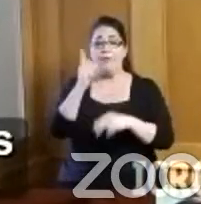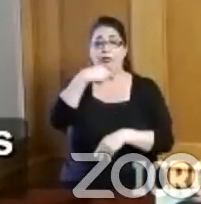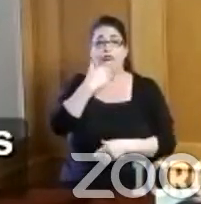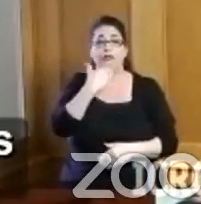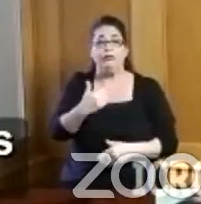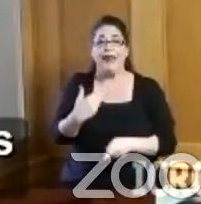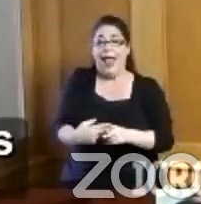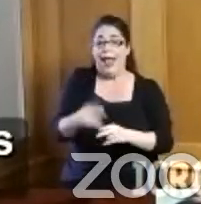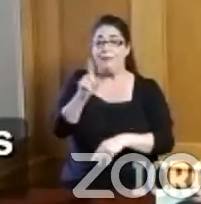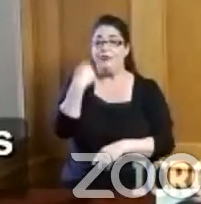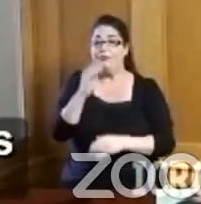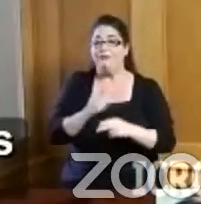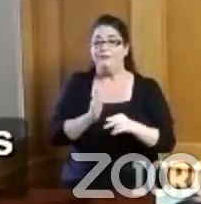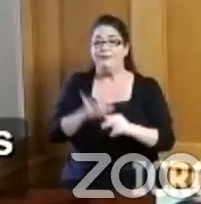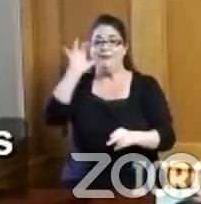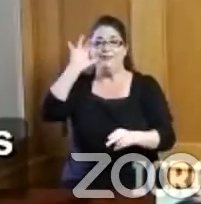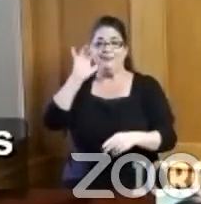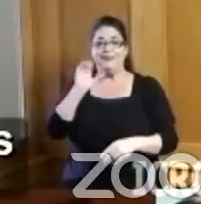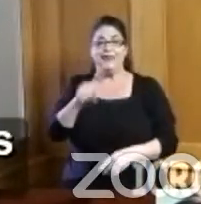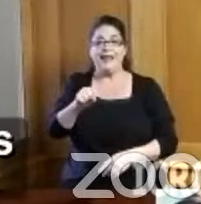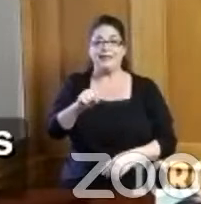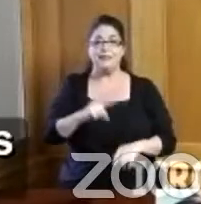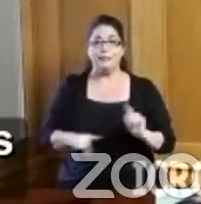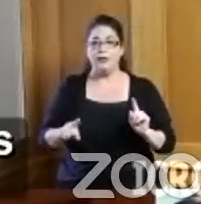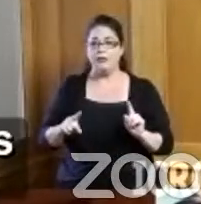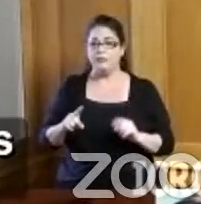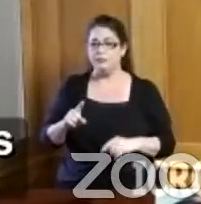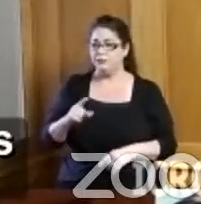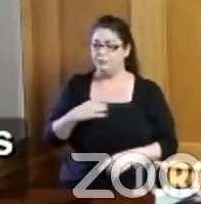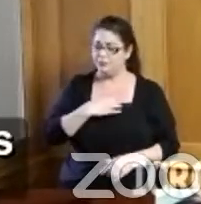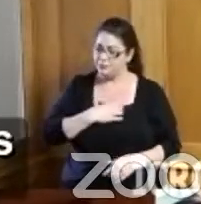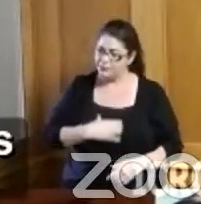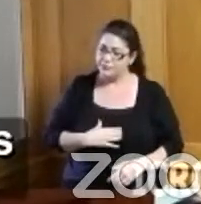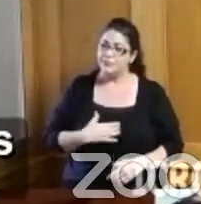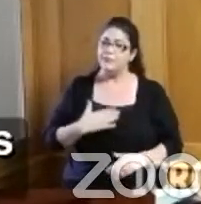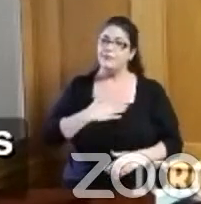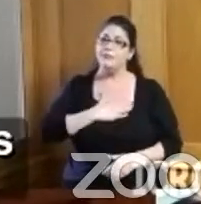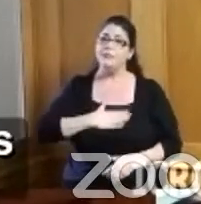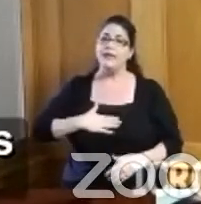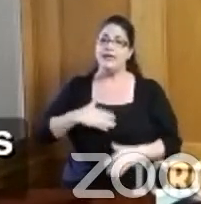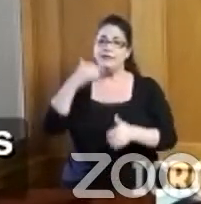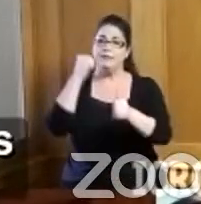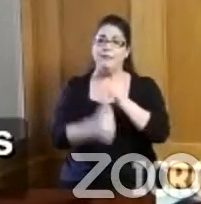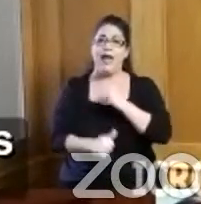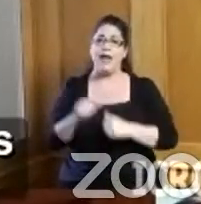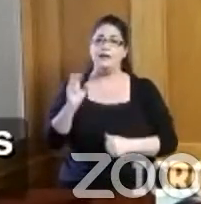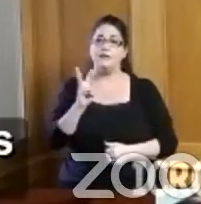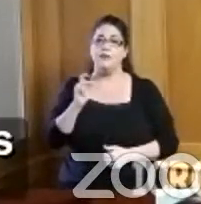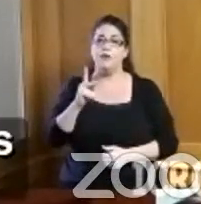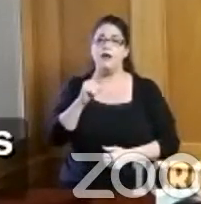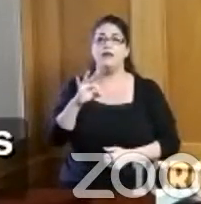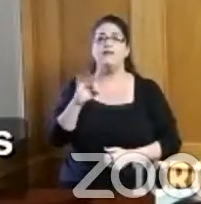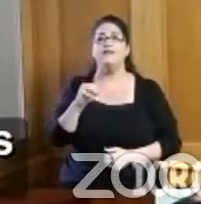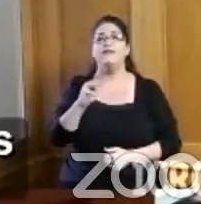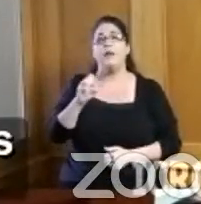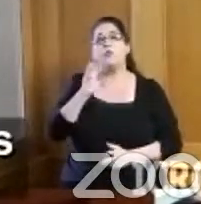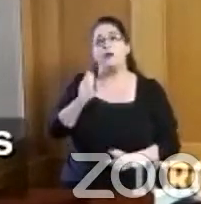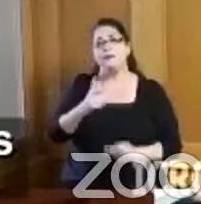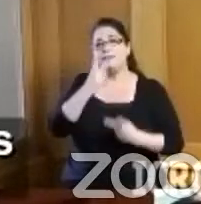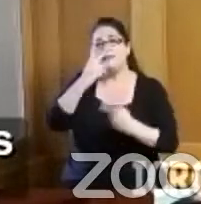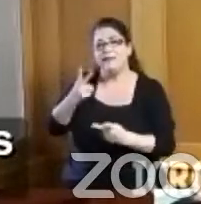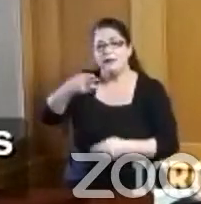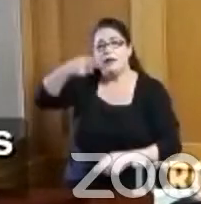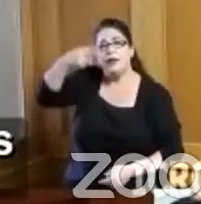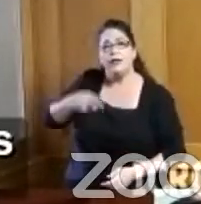there, real nice. So we just hoping that y'all pass this, y'all, so y'all can come down there and take a visit too and see the